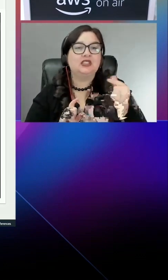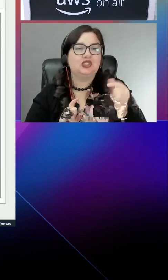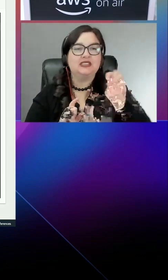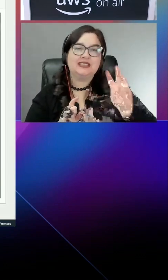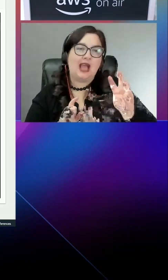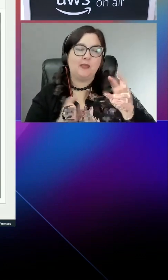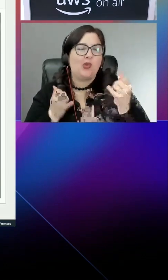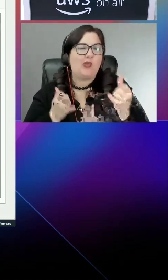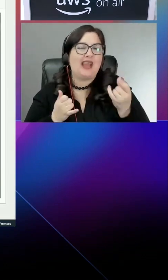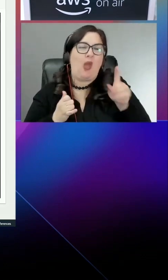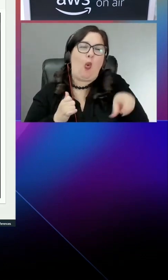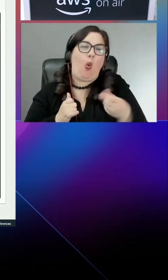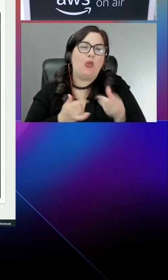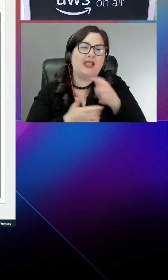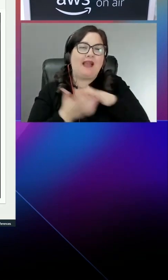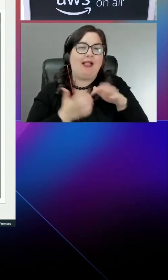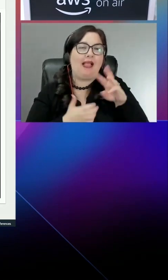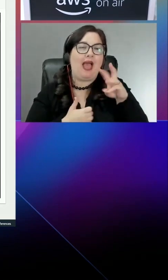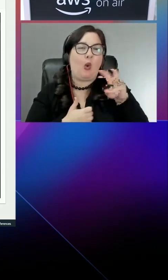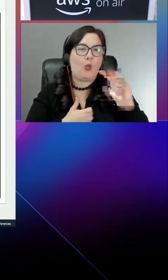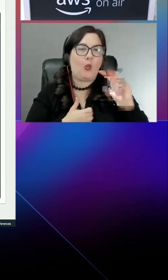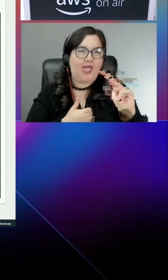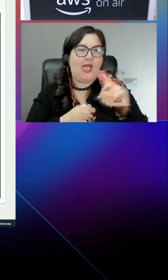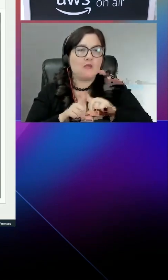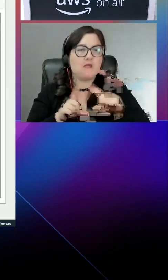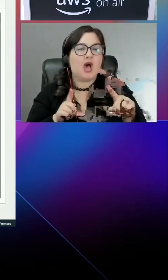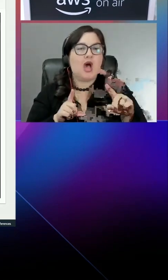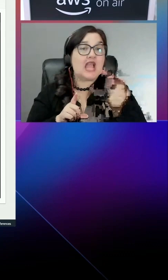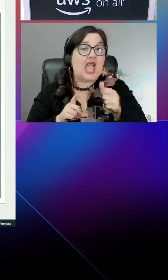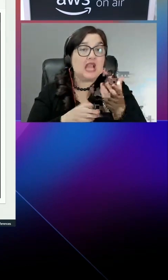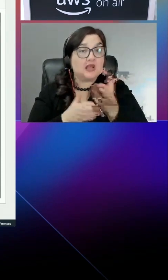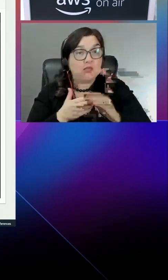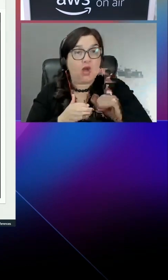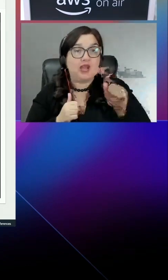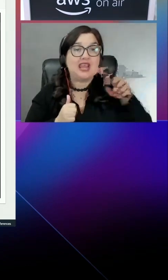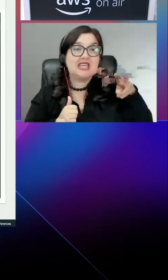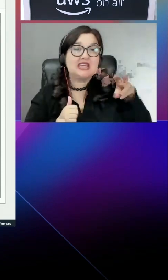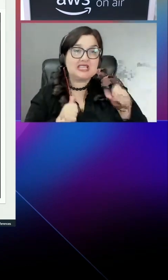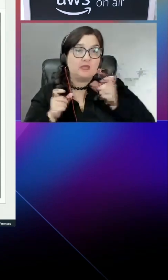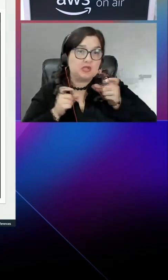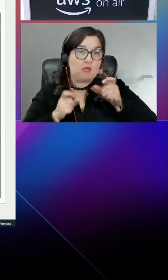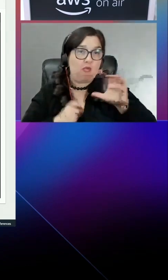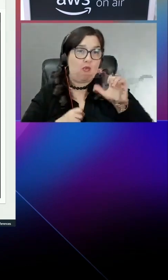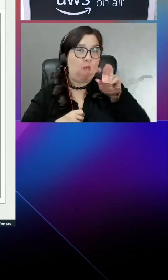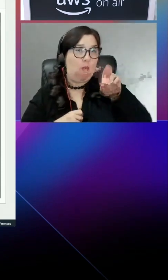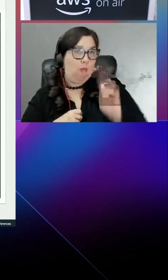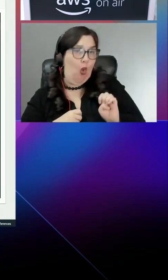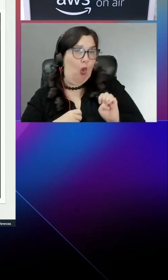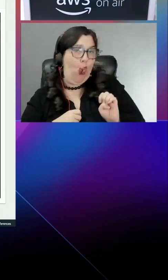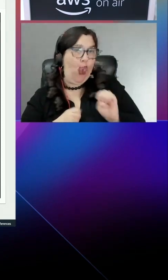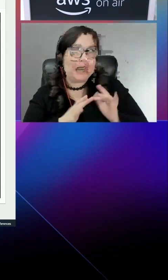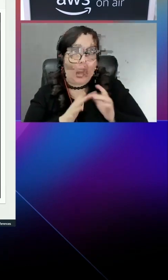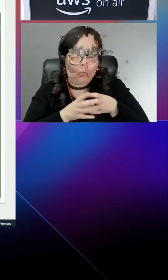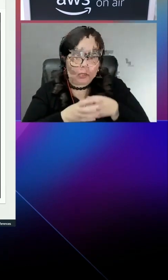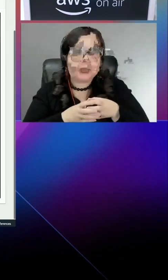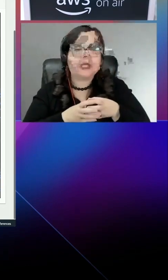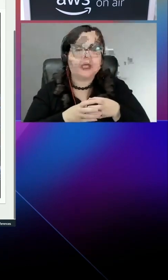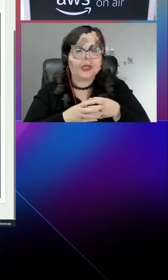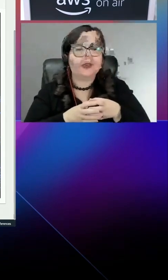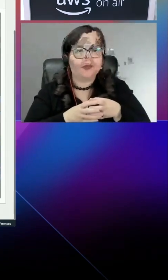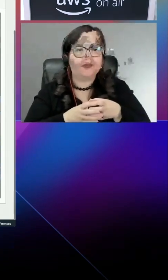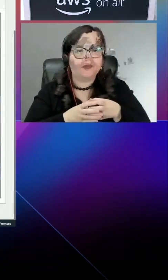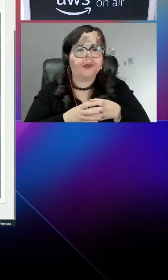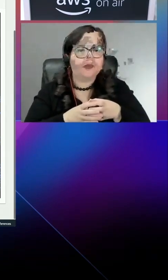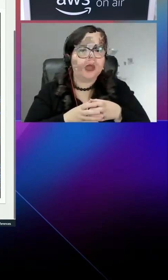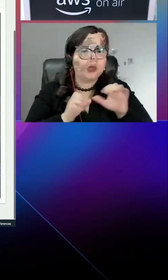Yep. So any of the parts of this network that AWS manages is called core network. And so you can come into the core network and you can see things like my